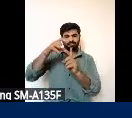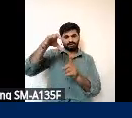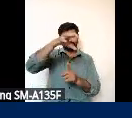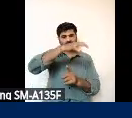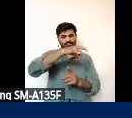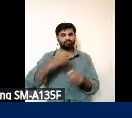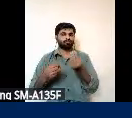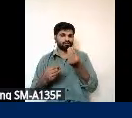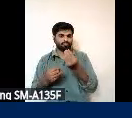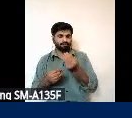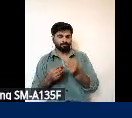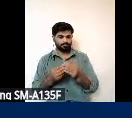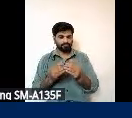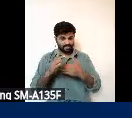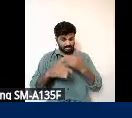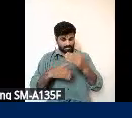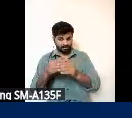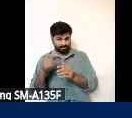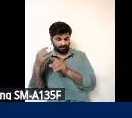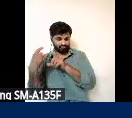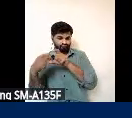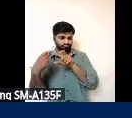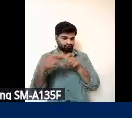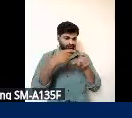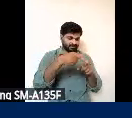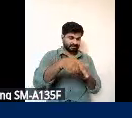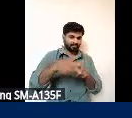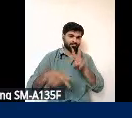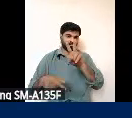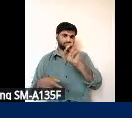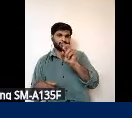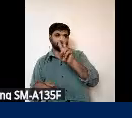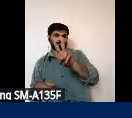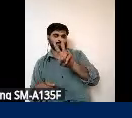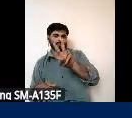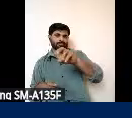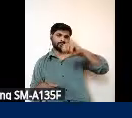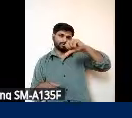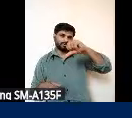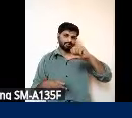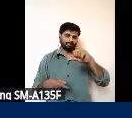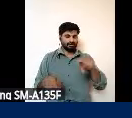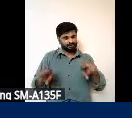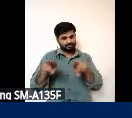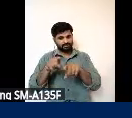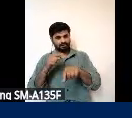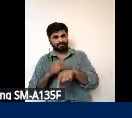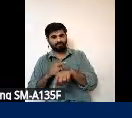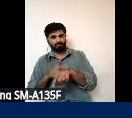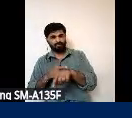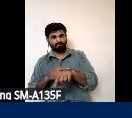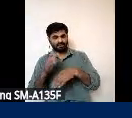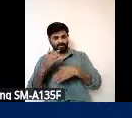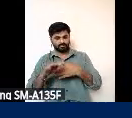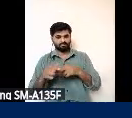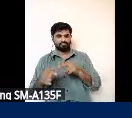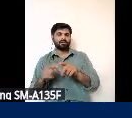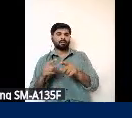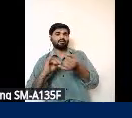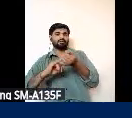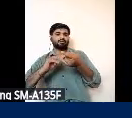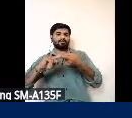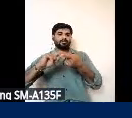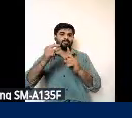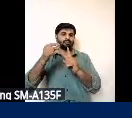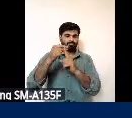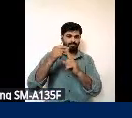was also conducted back in 2019, around same time period, which was like August, September 2019, because the census was